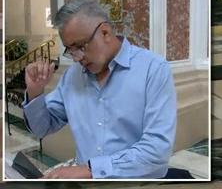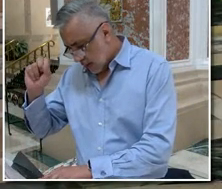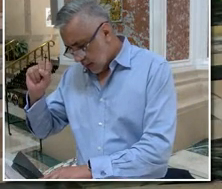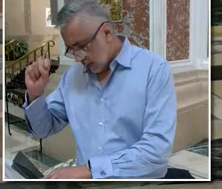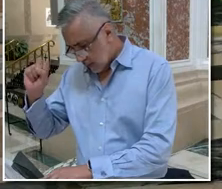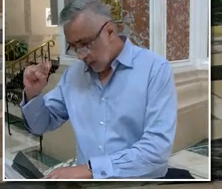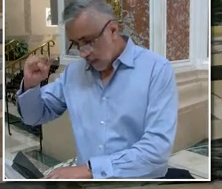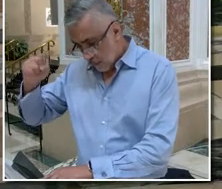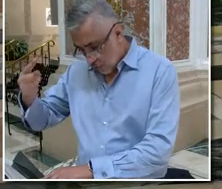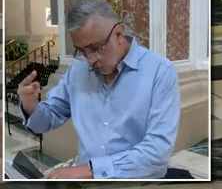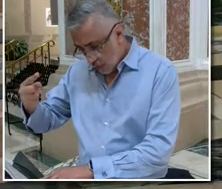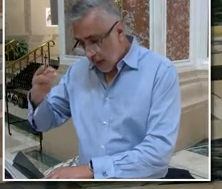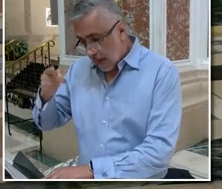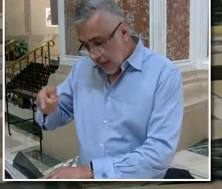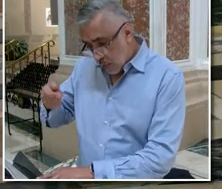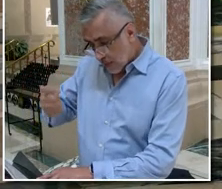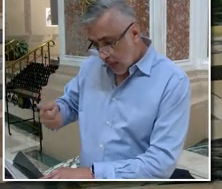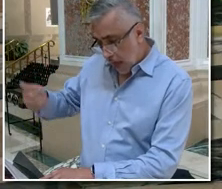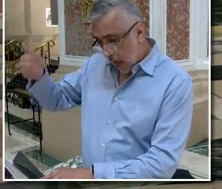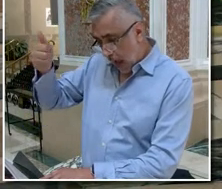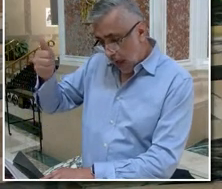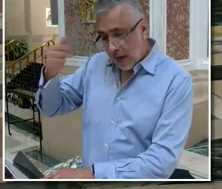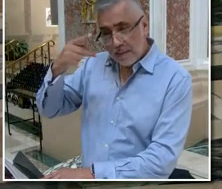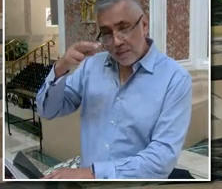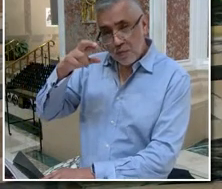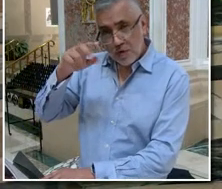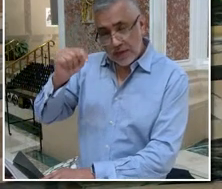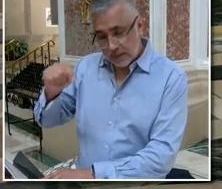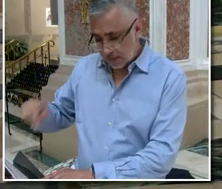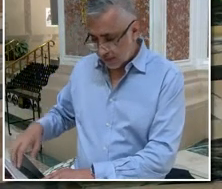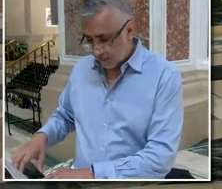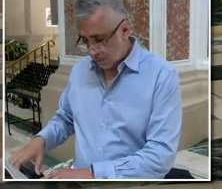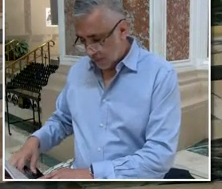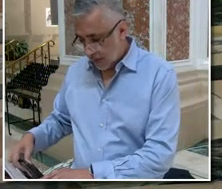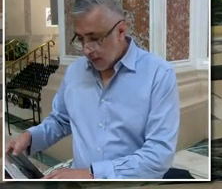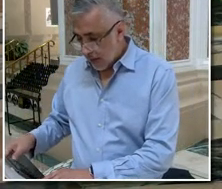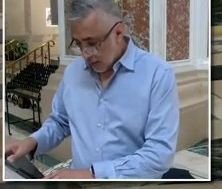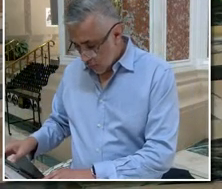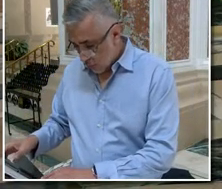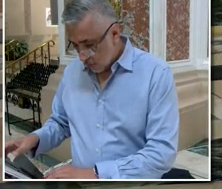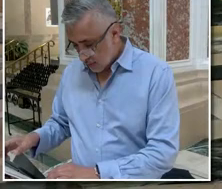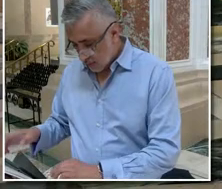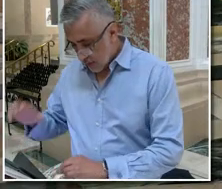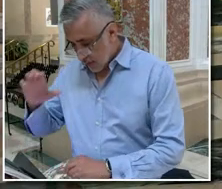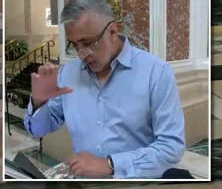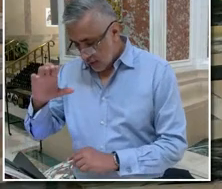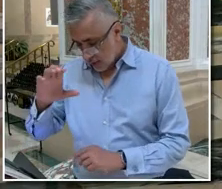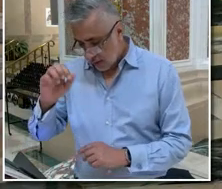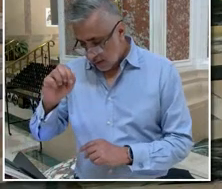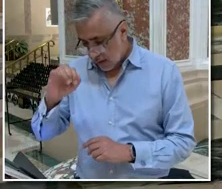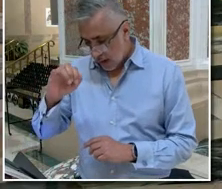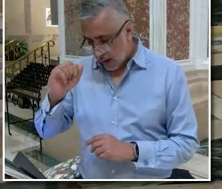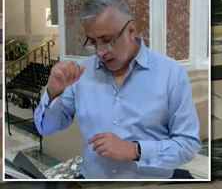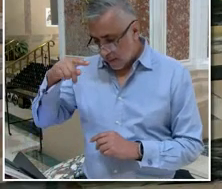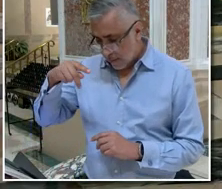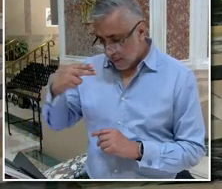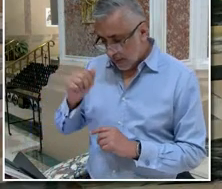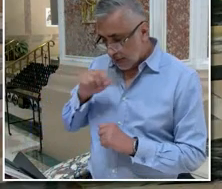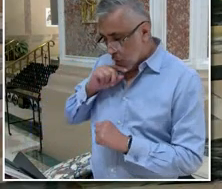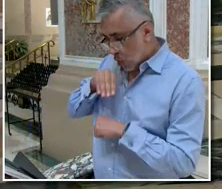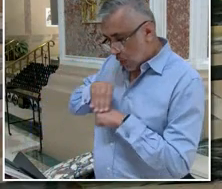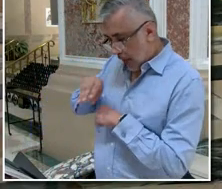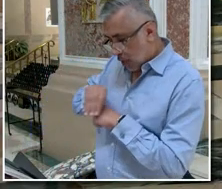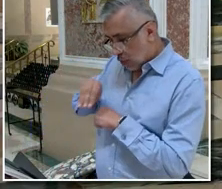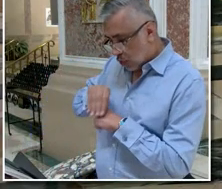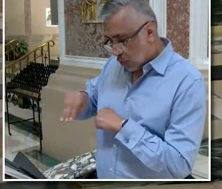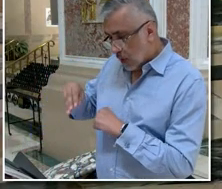who was the high priest that year. It was Caiaphas who had counseled the Jews